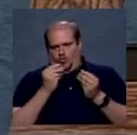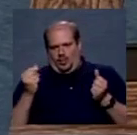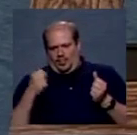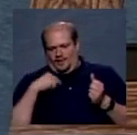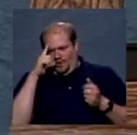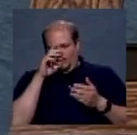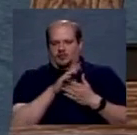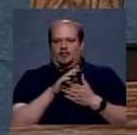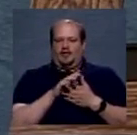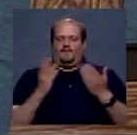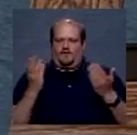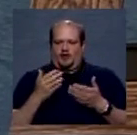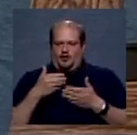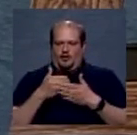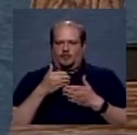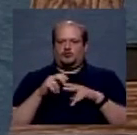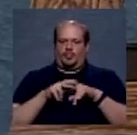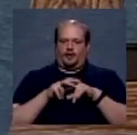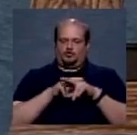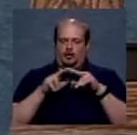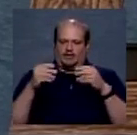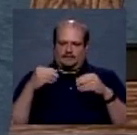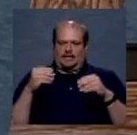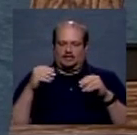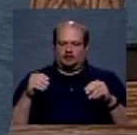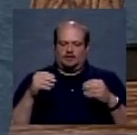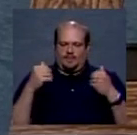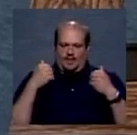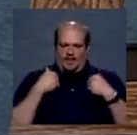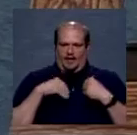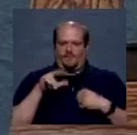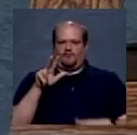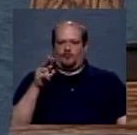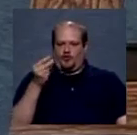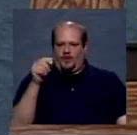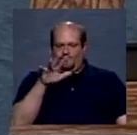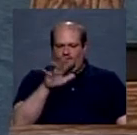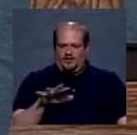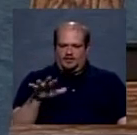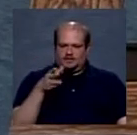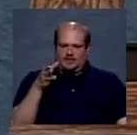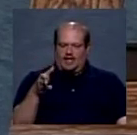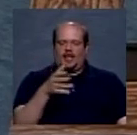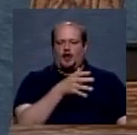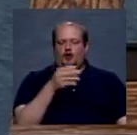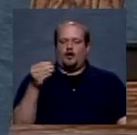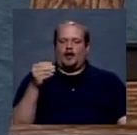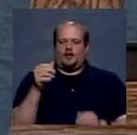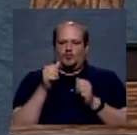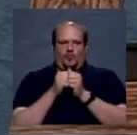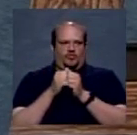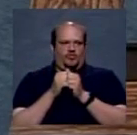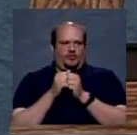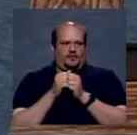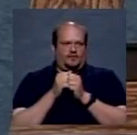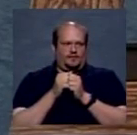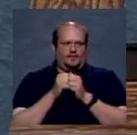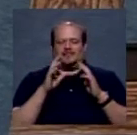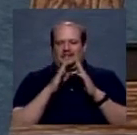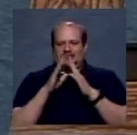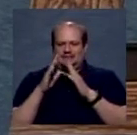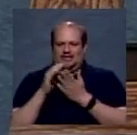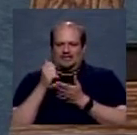is, down here by the train station. They've got three fields out there, and with the city's help, we've